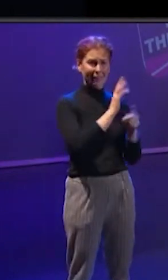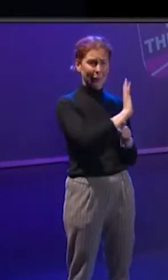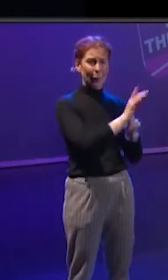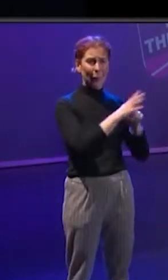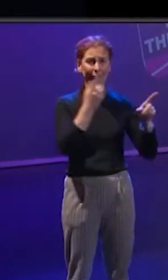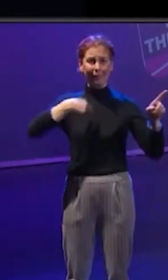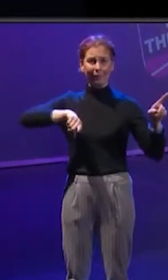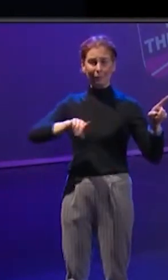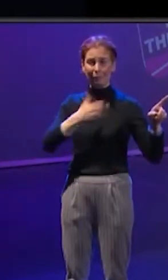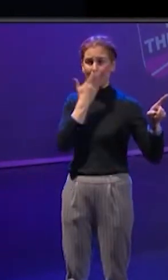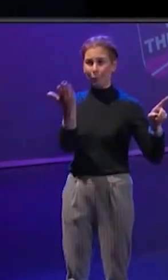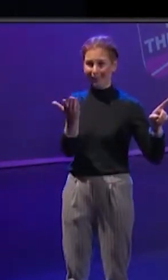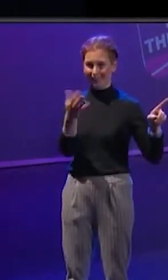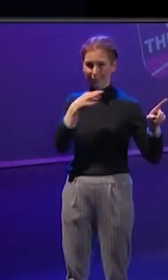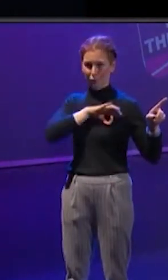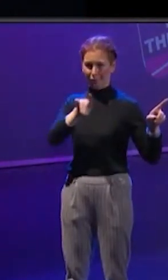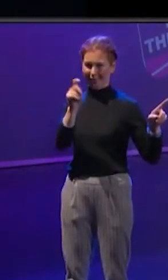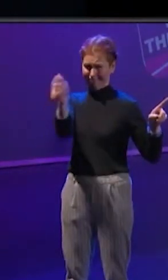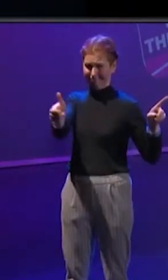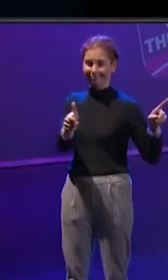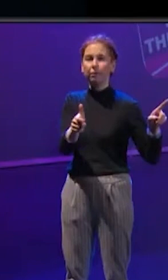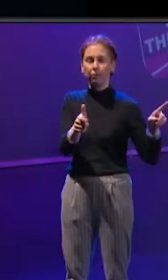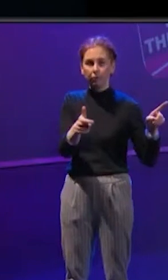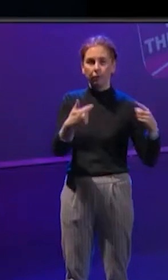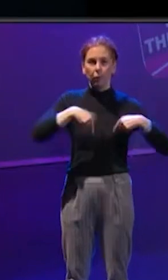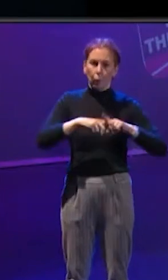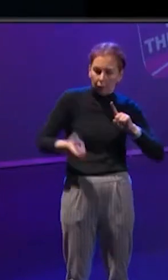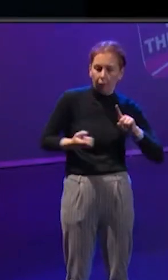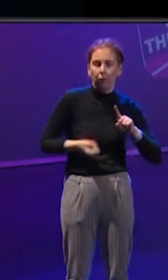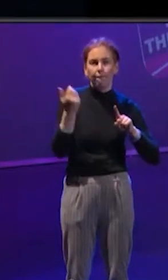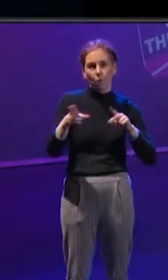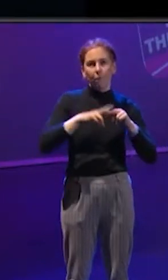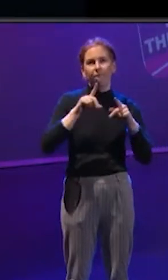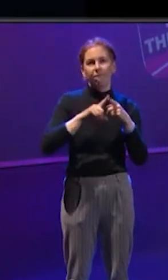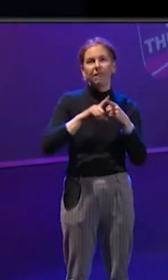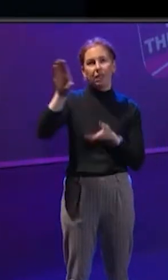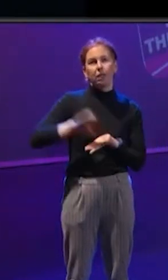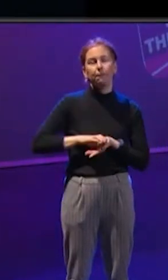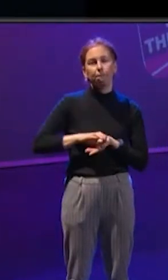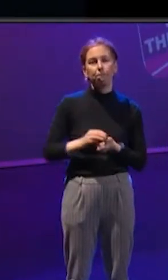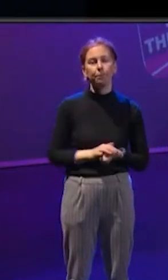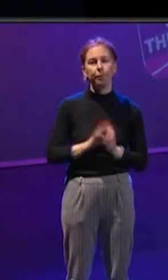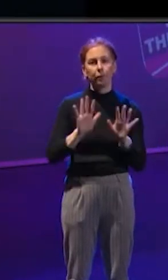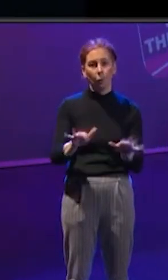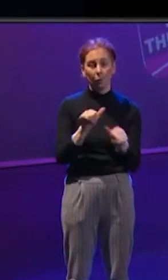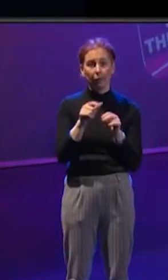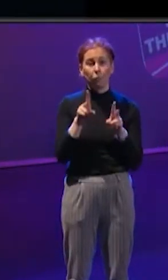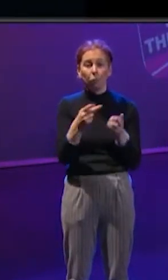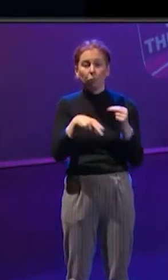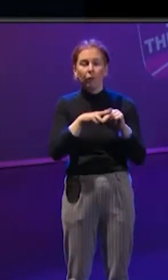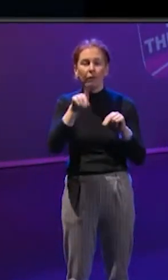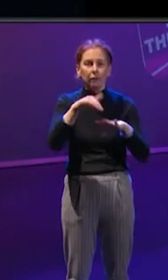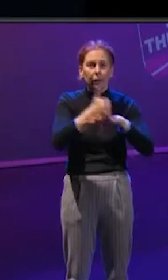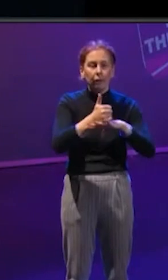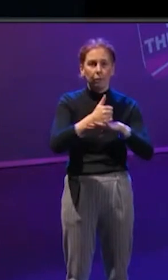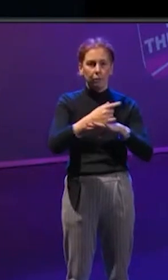the advice I sort of give then to a lot of people when they're creating their first shows, especially Vault Festival,